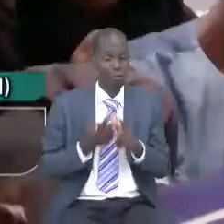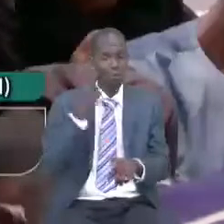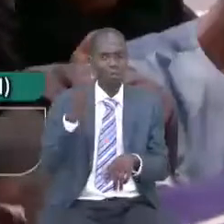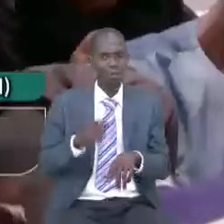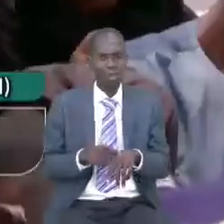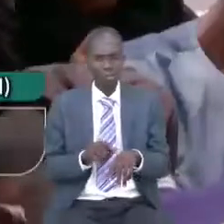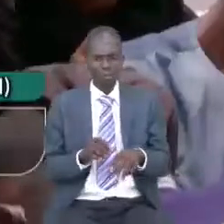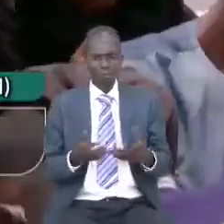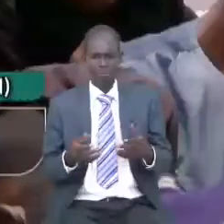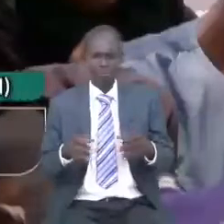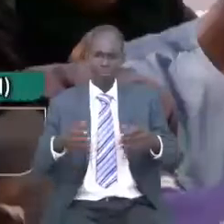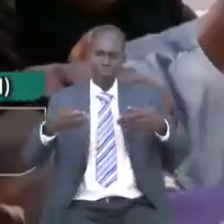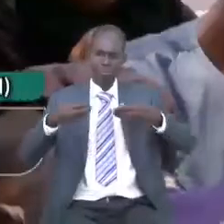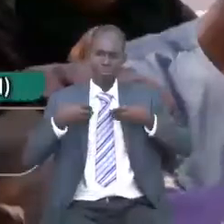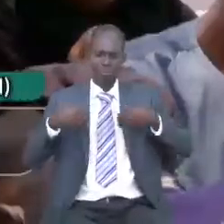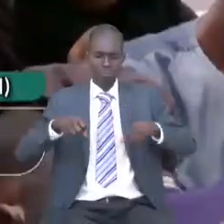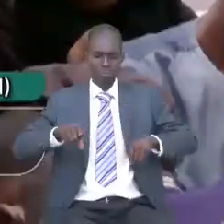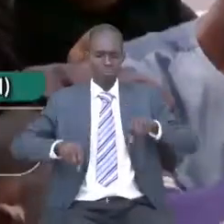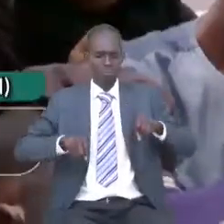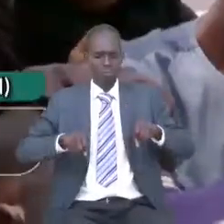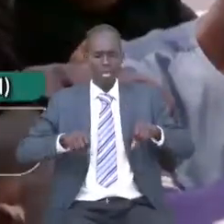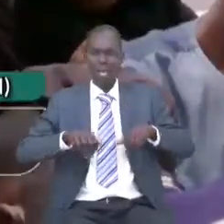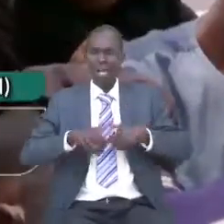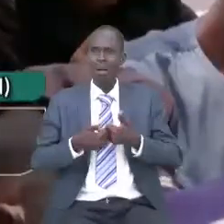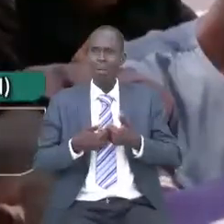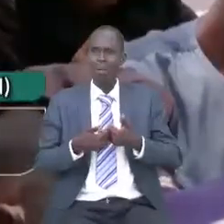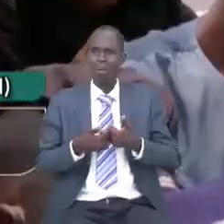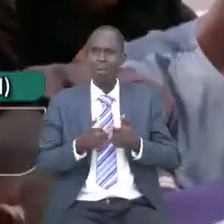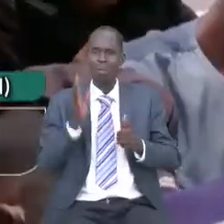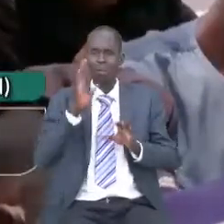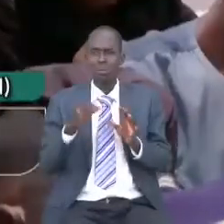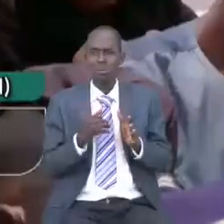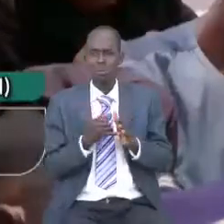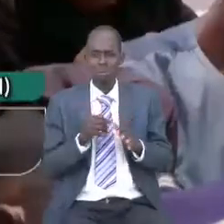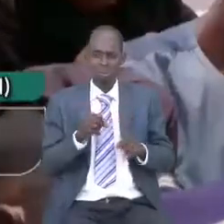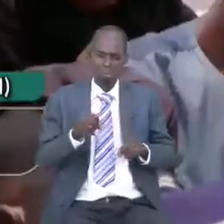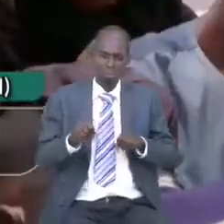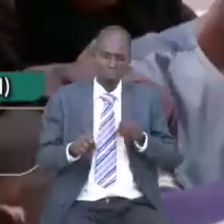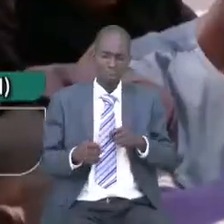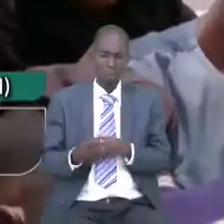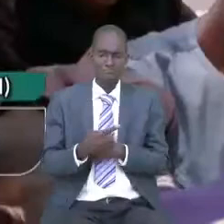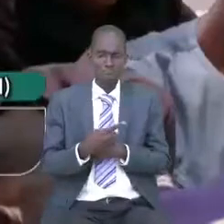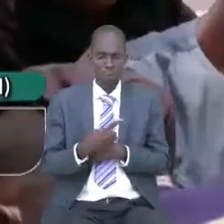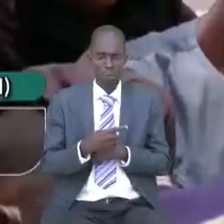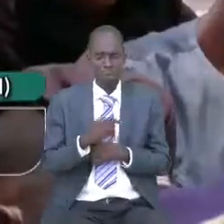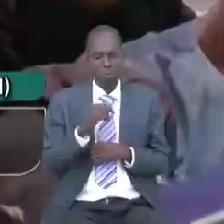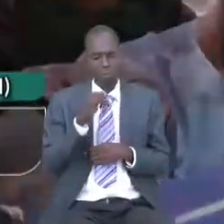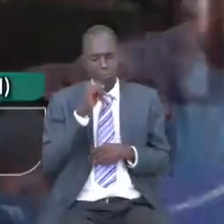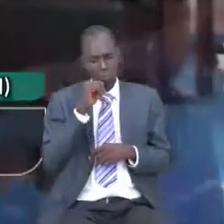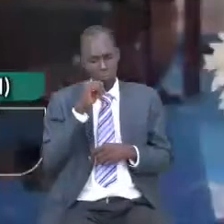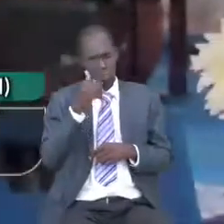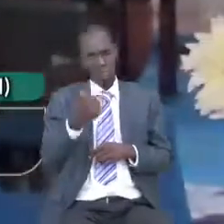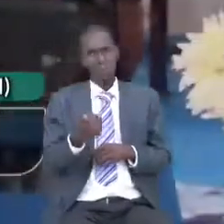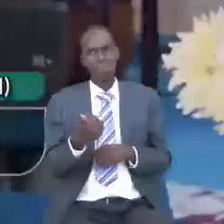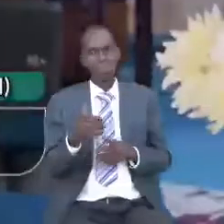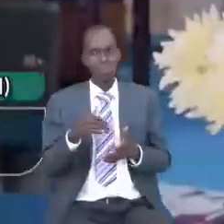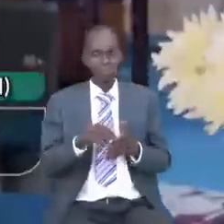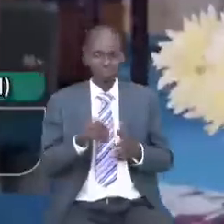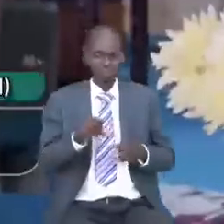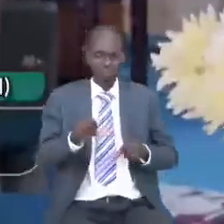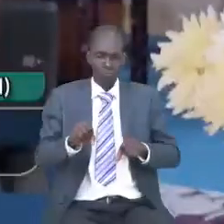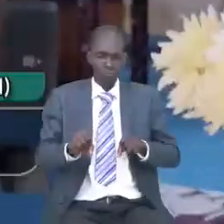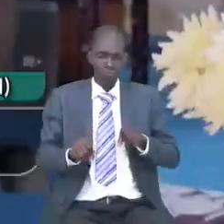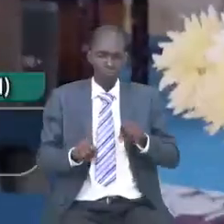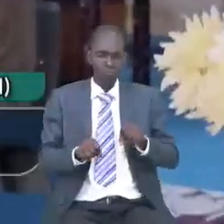do this? It's like, how are they doing it? And then you did it again, riding the bicycle. You did it again